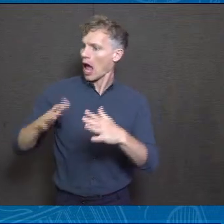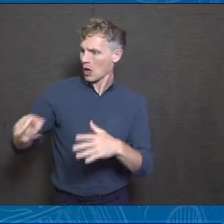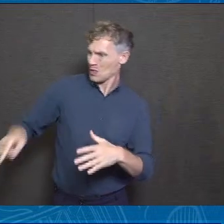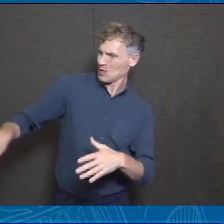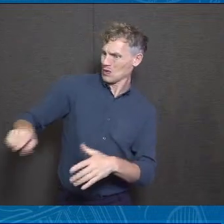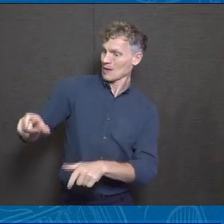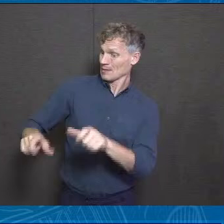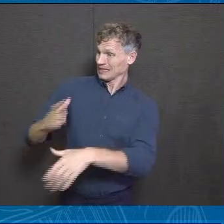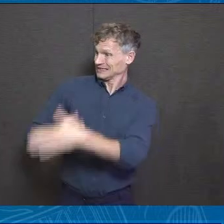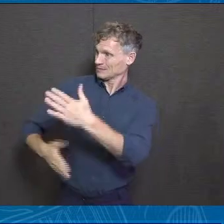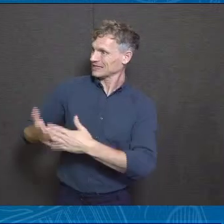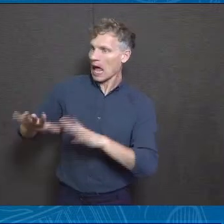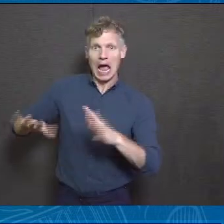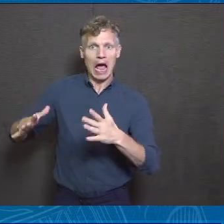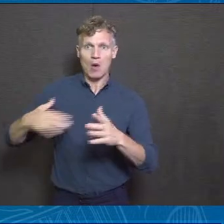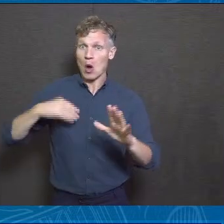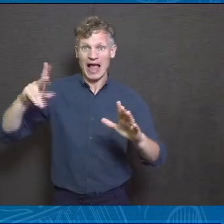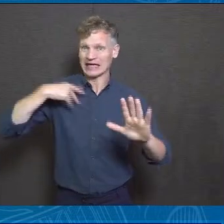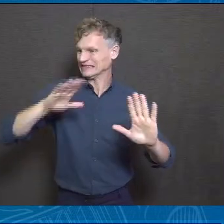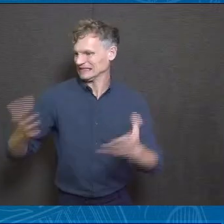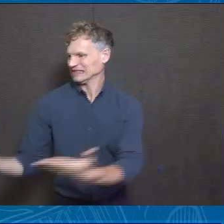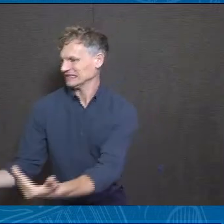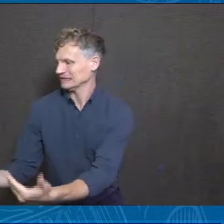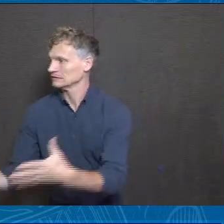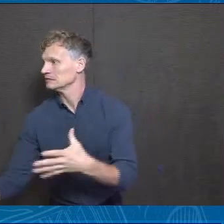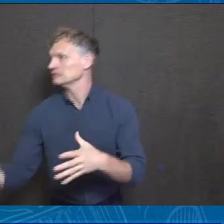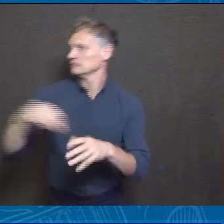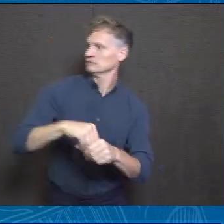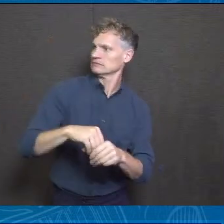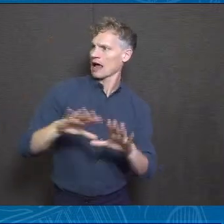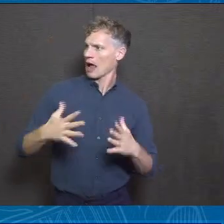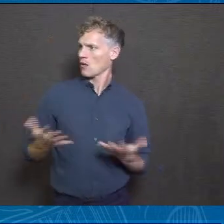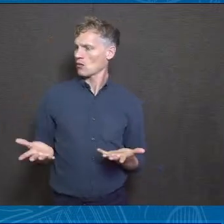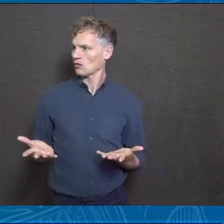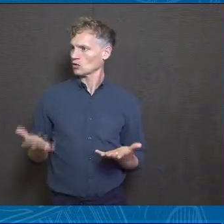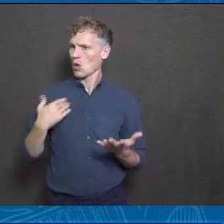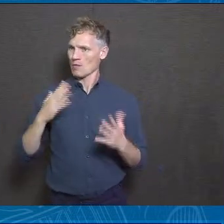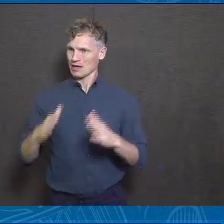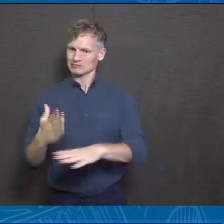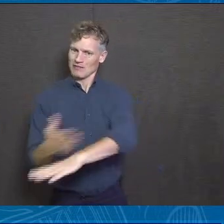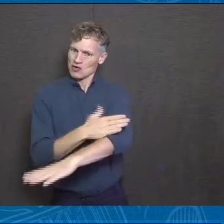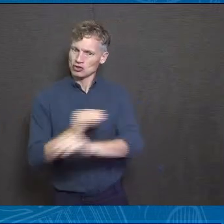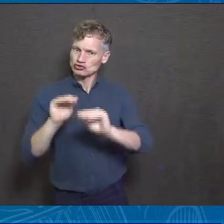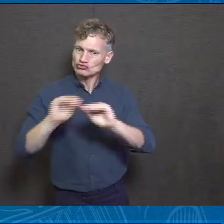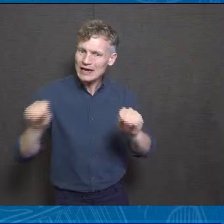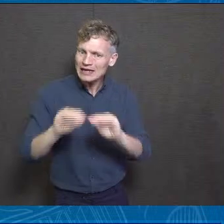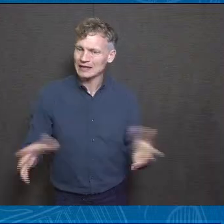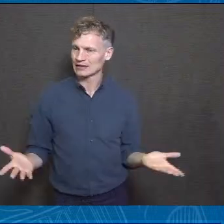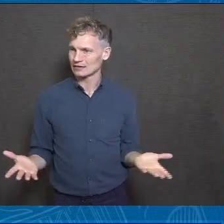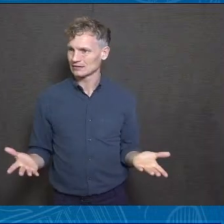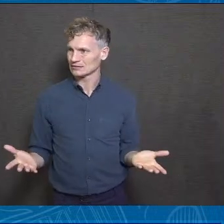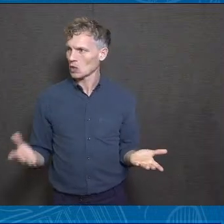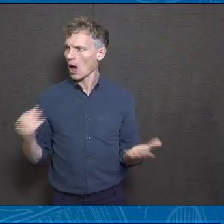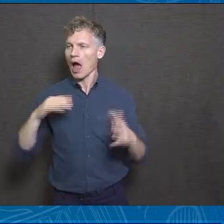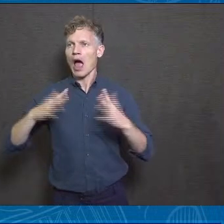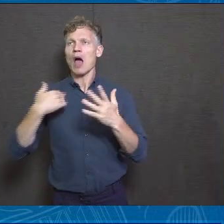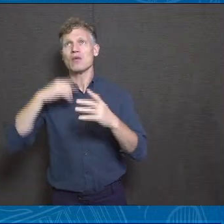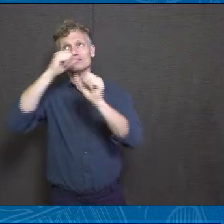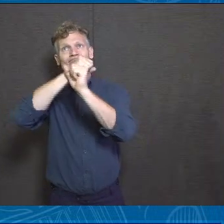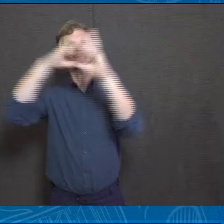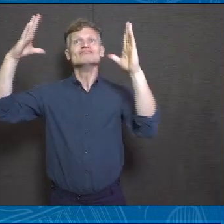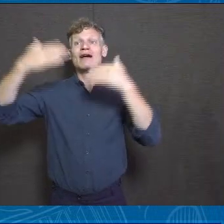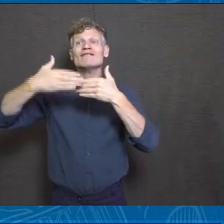say that we want to make inclusive disaster planning, then we have to include them in the planning process